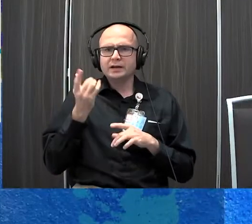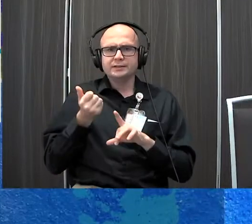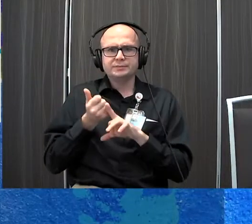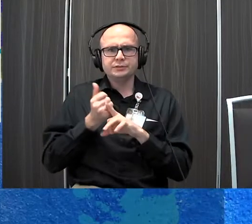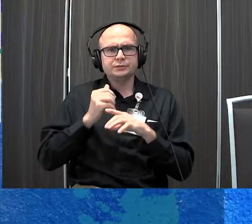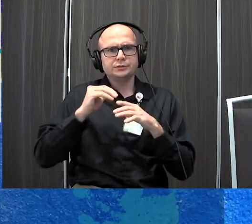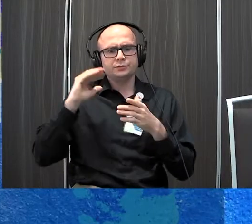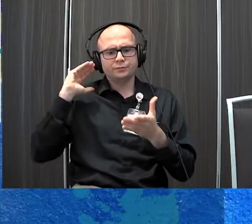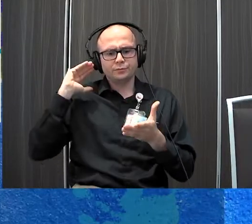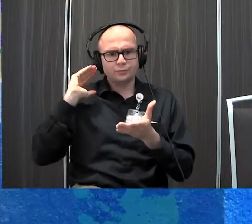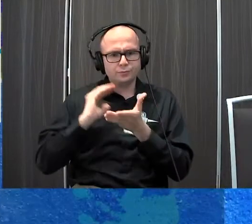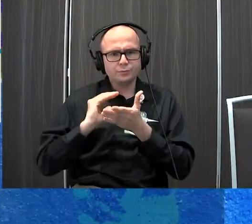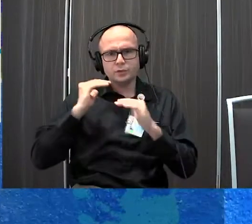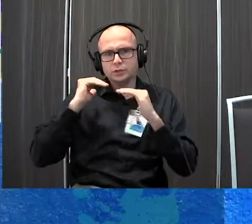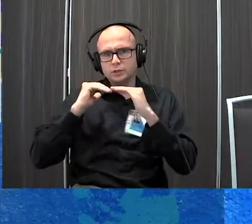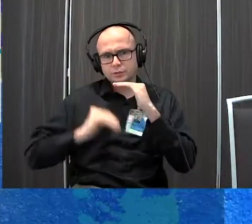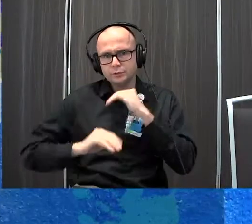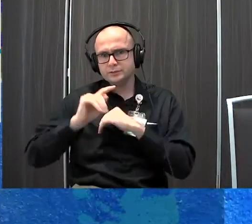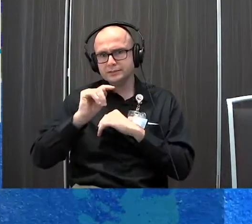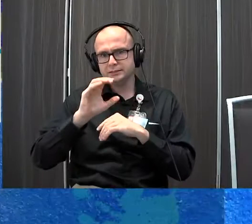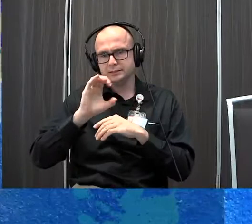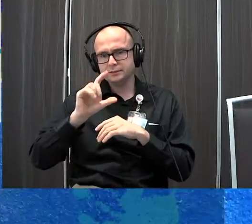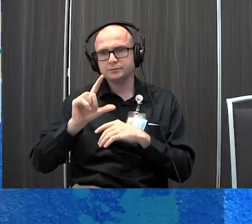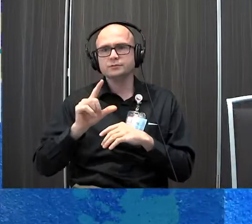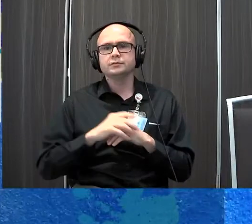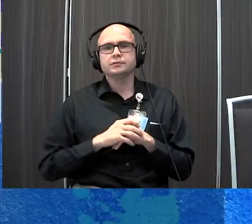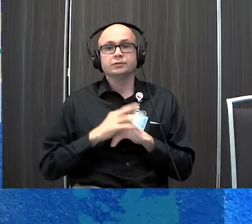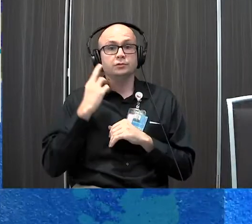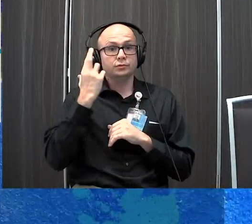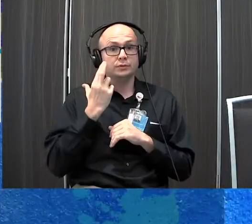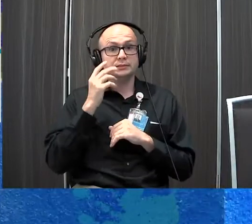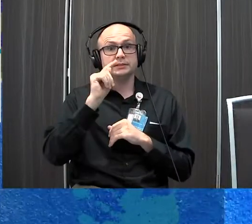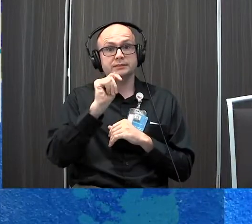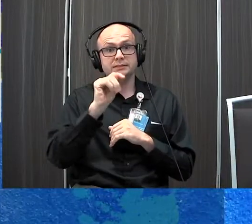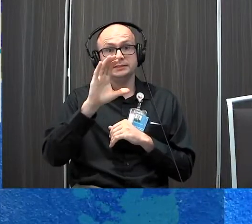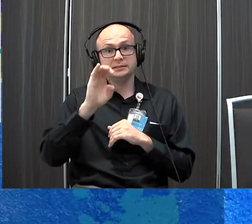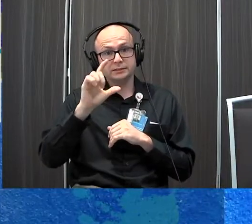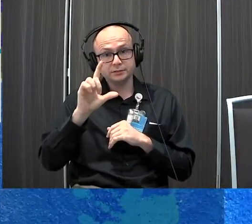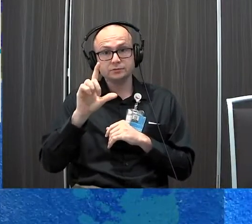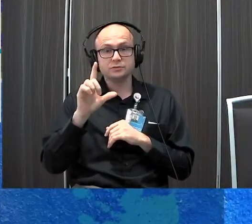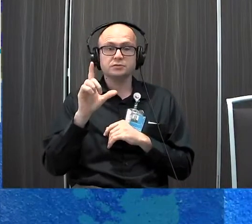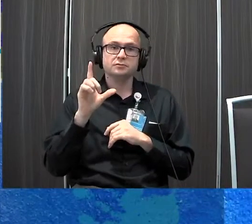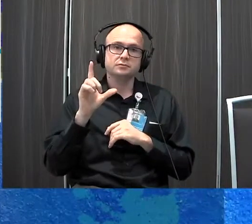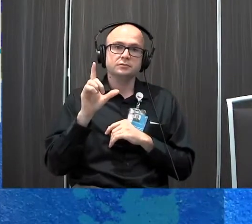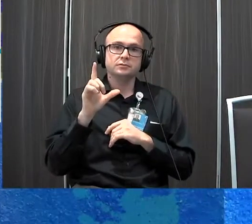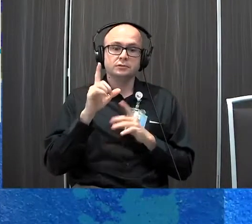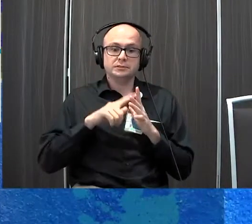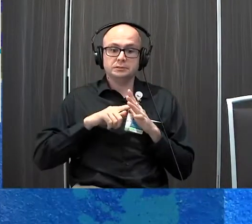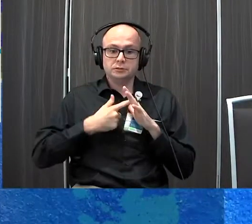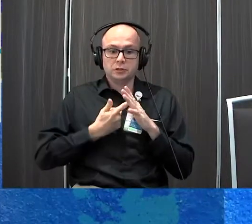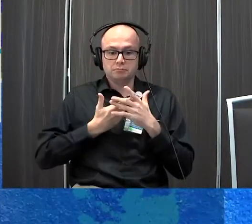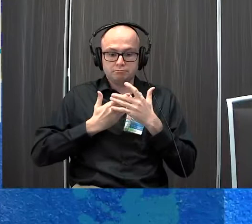T cells? The reason for that is that T cells are generated, although they're born